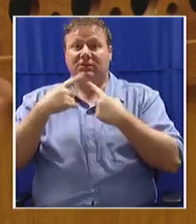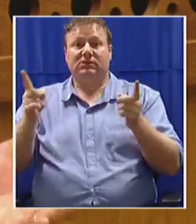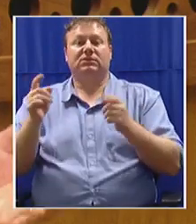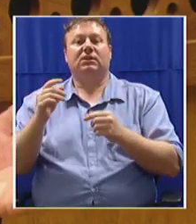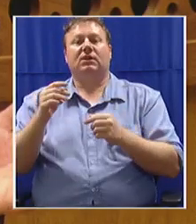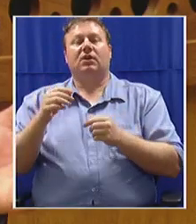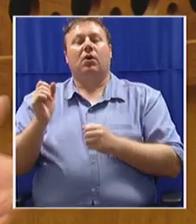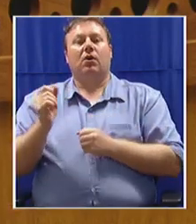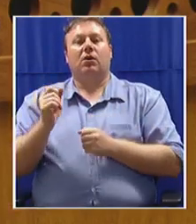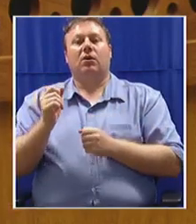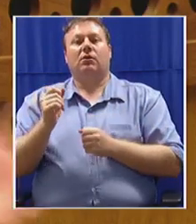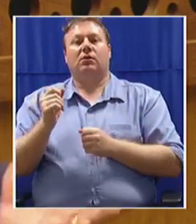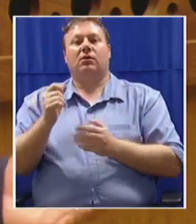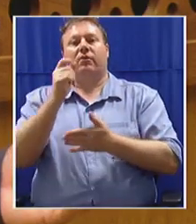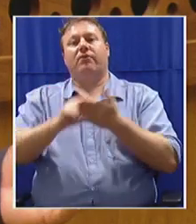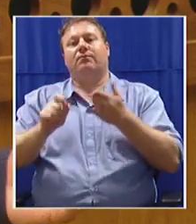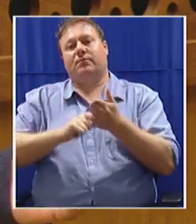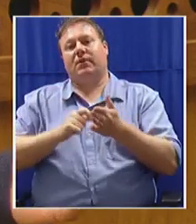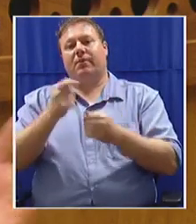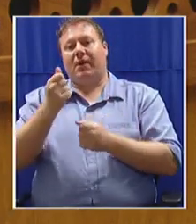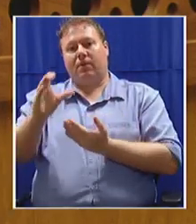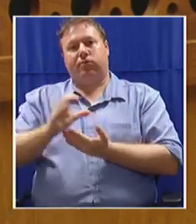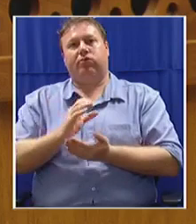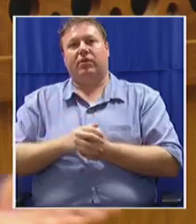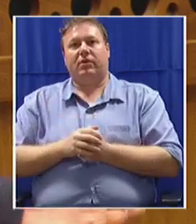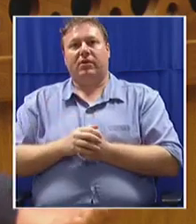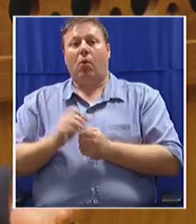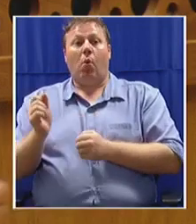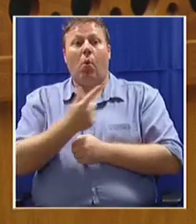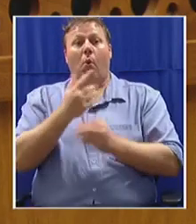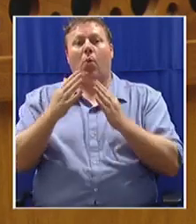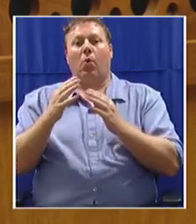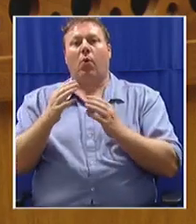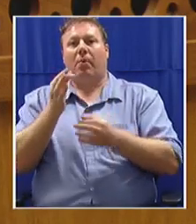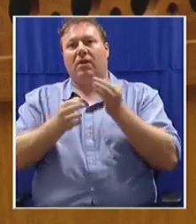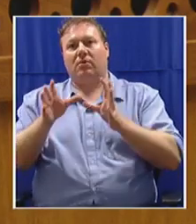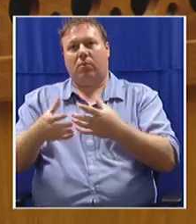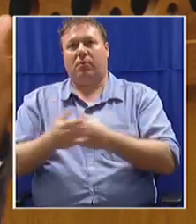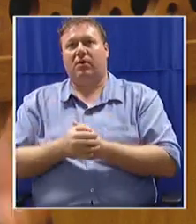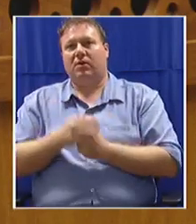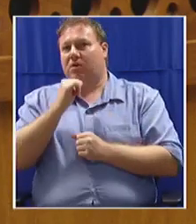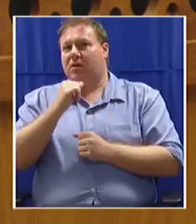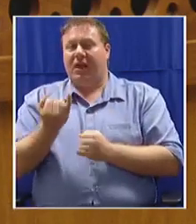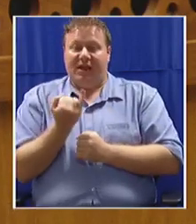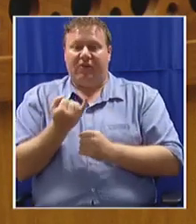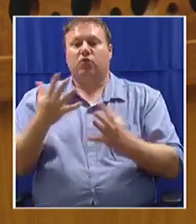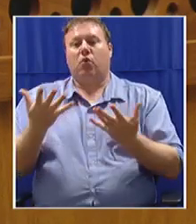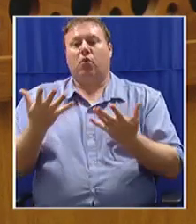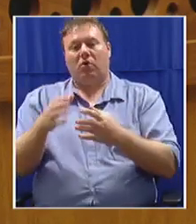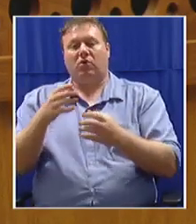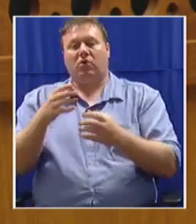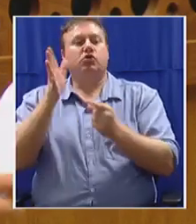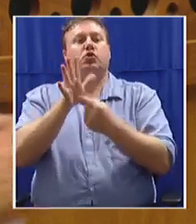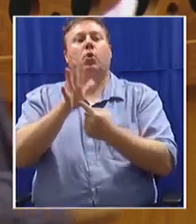on all sides of the House, the better. And I don't think we should single any particular party or any particular individual in this case. Thank